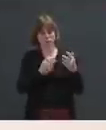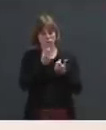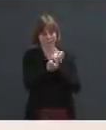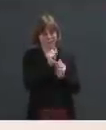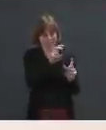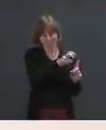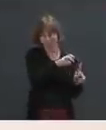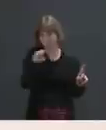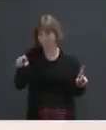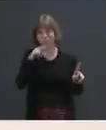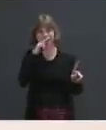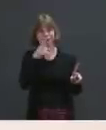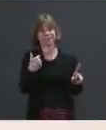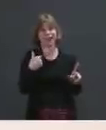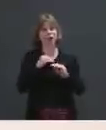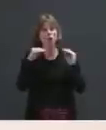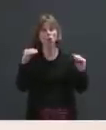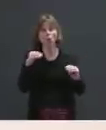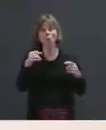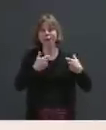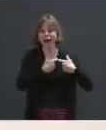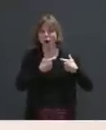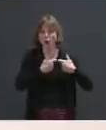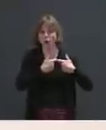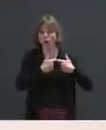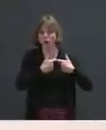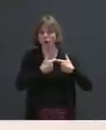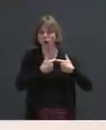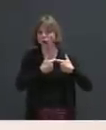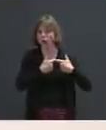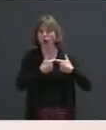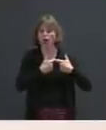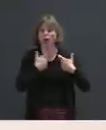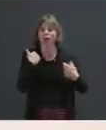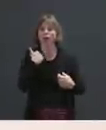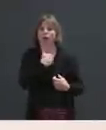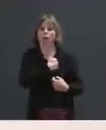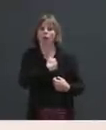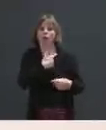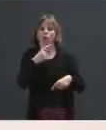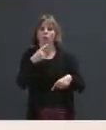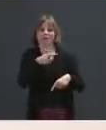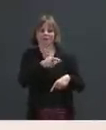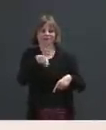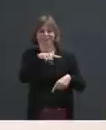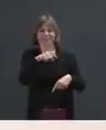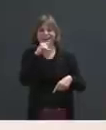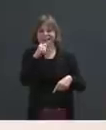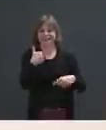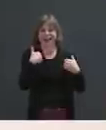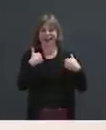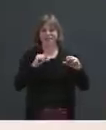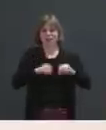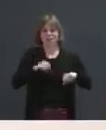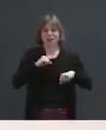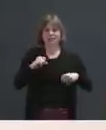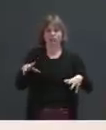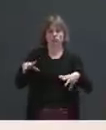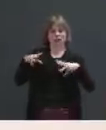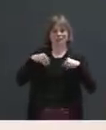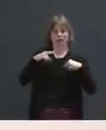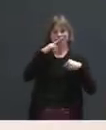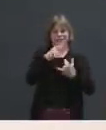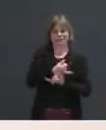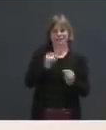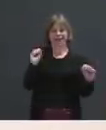to did not have power and were not in a place where they had the capacity to take in these kids and do it safely. That is not